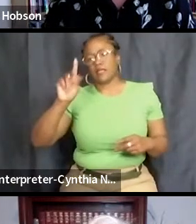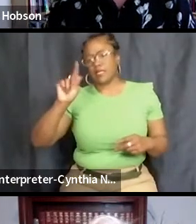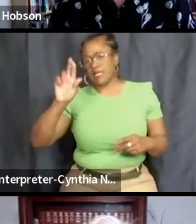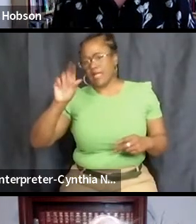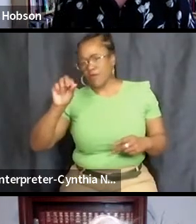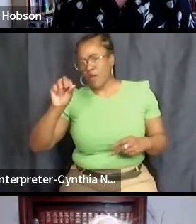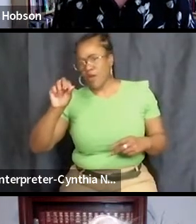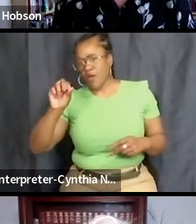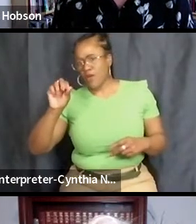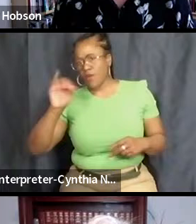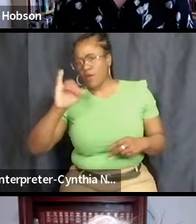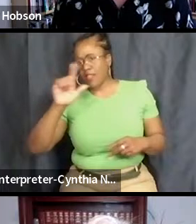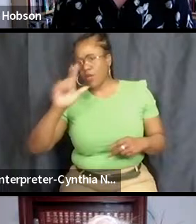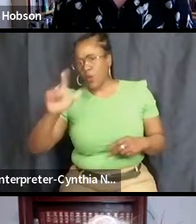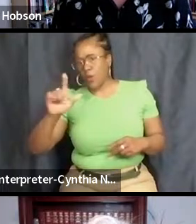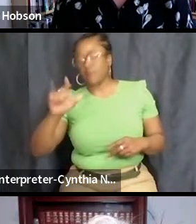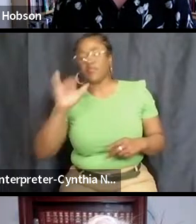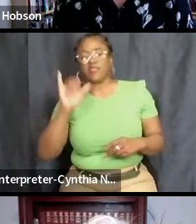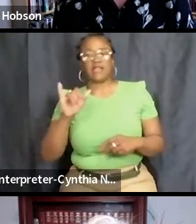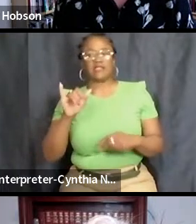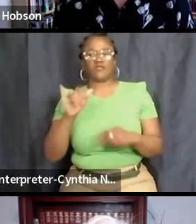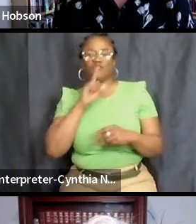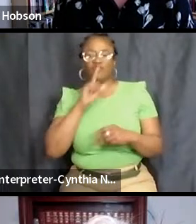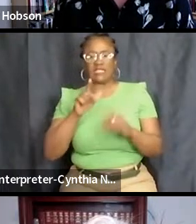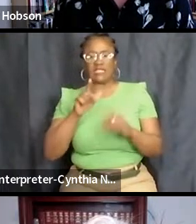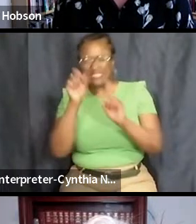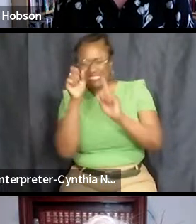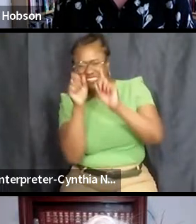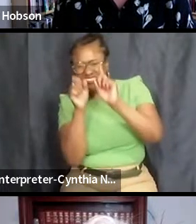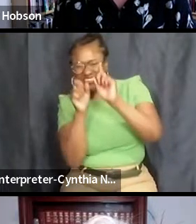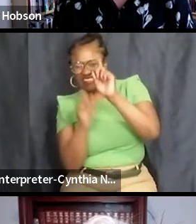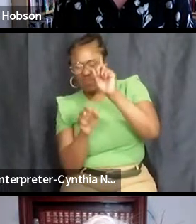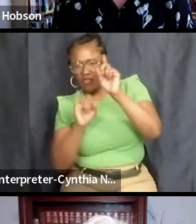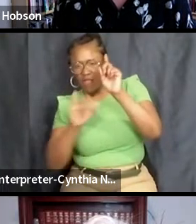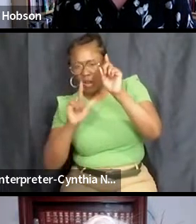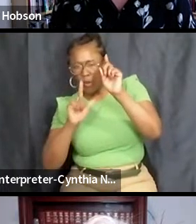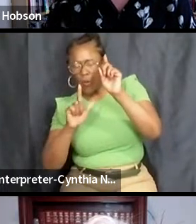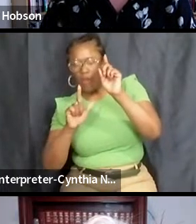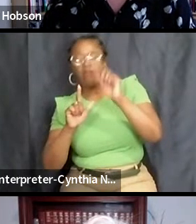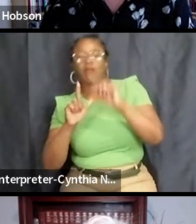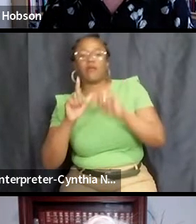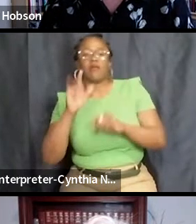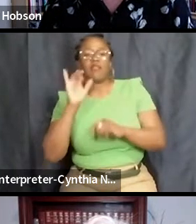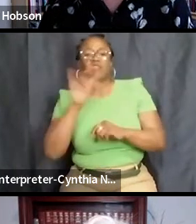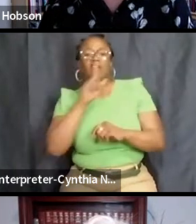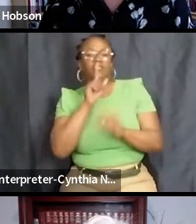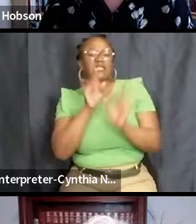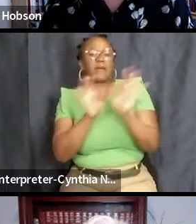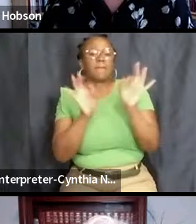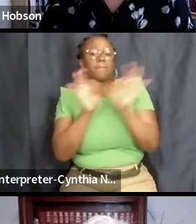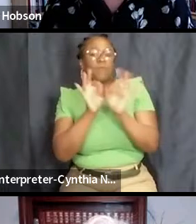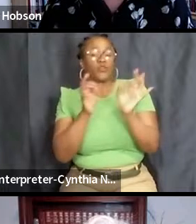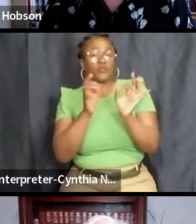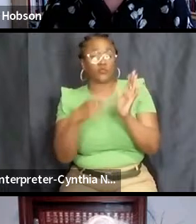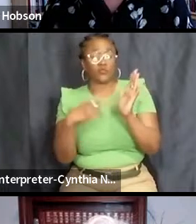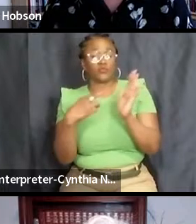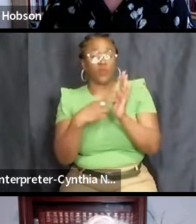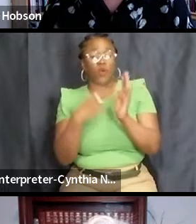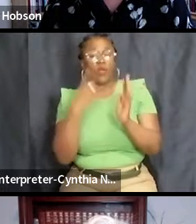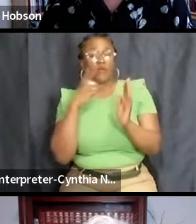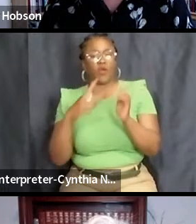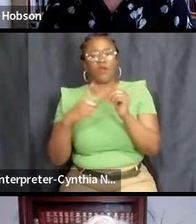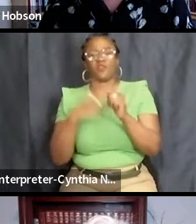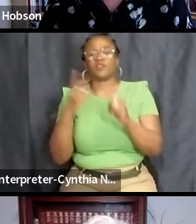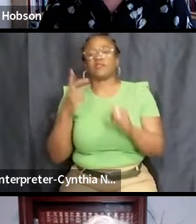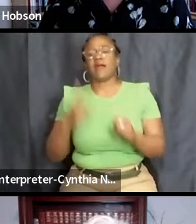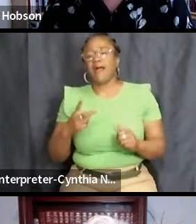a small town at the southernmost tip of Illinois that plays a really important role through the first